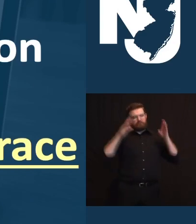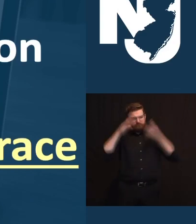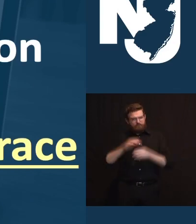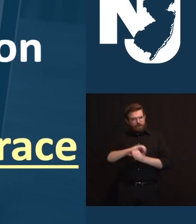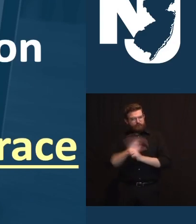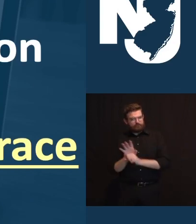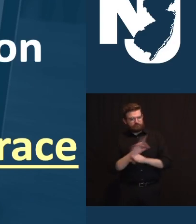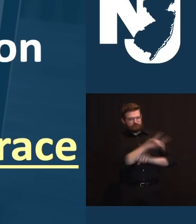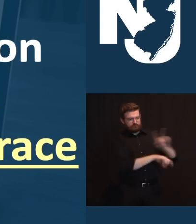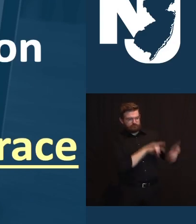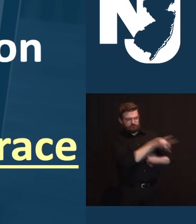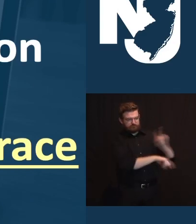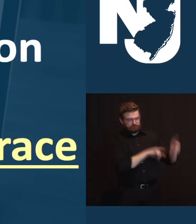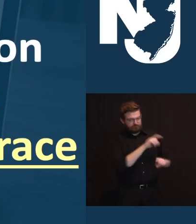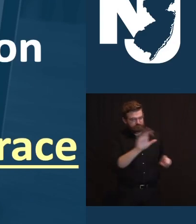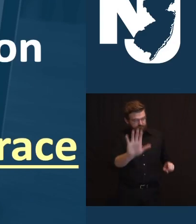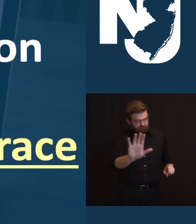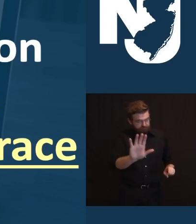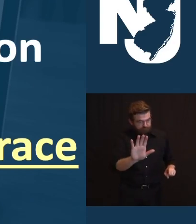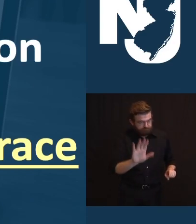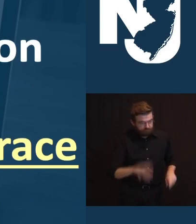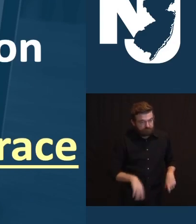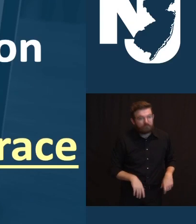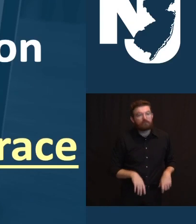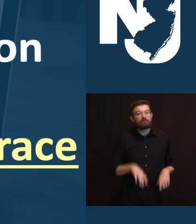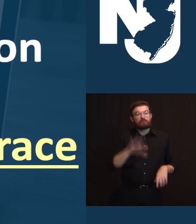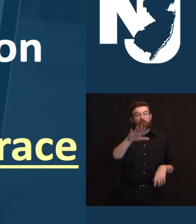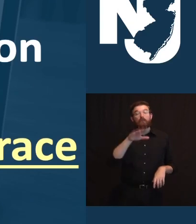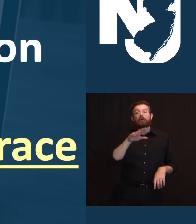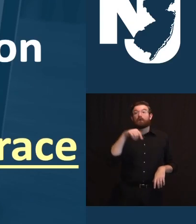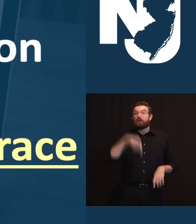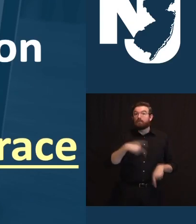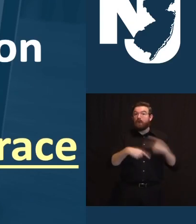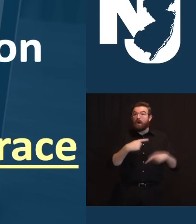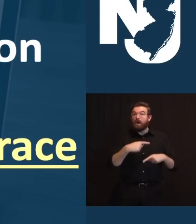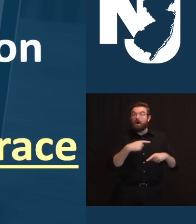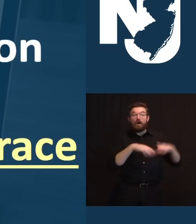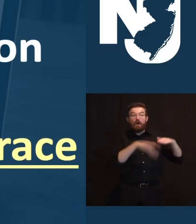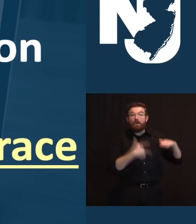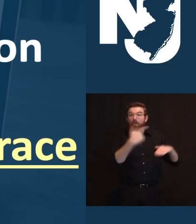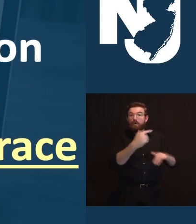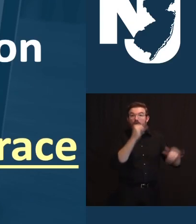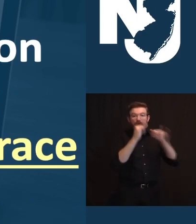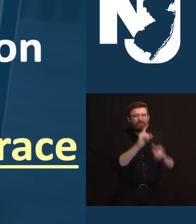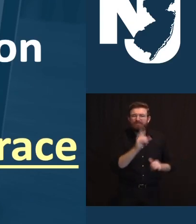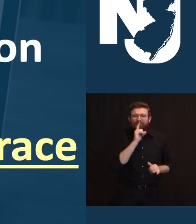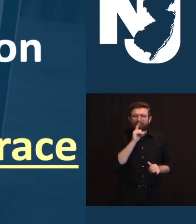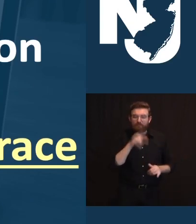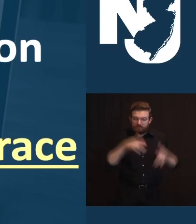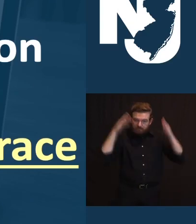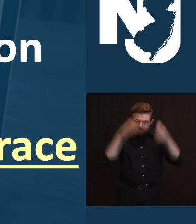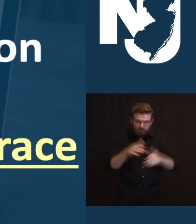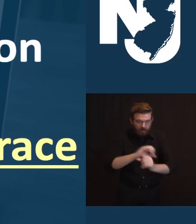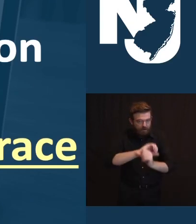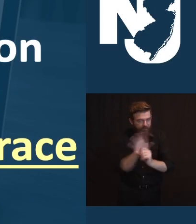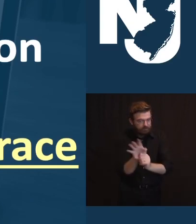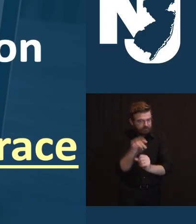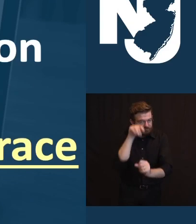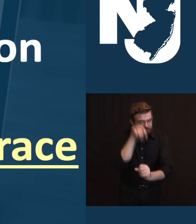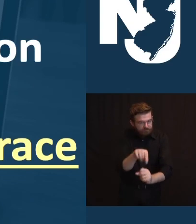large. They are looking to make sure that everyone who is at this party or in some other case and their family members gets tested.